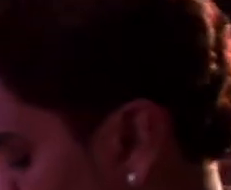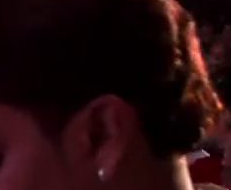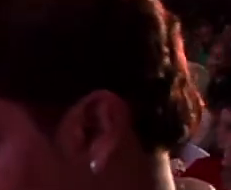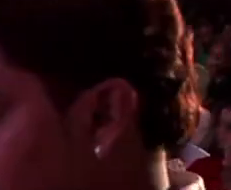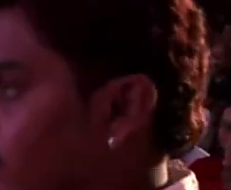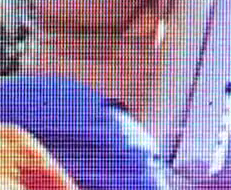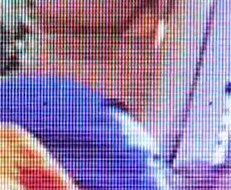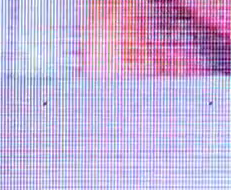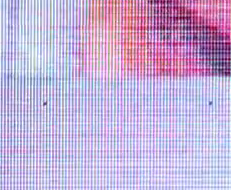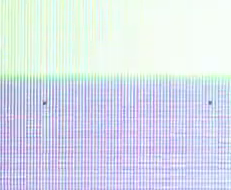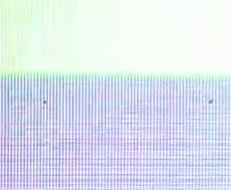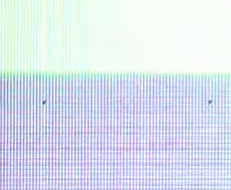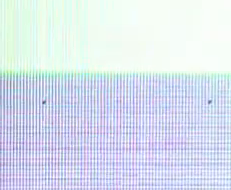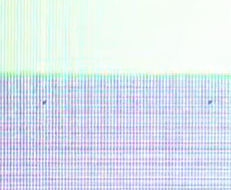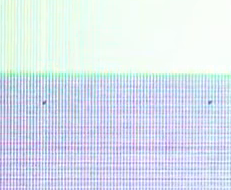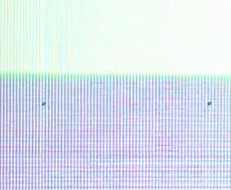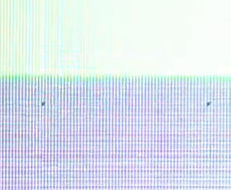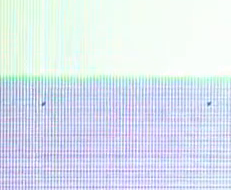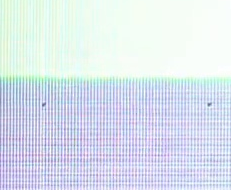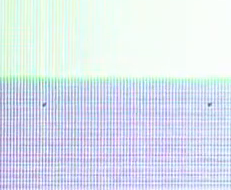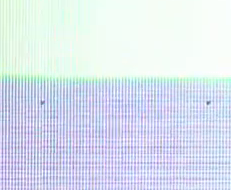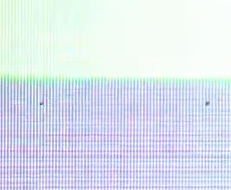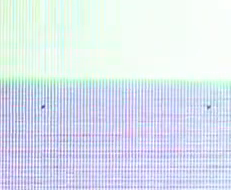A disability now? Yes, of course. Thank you.